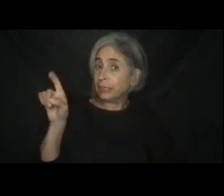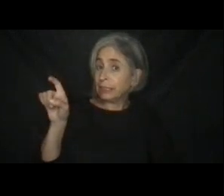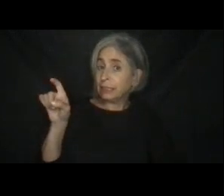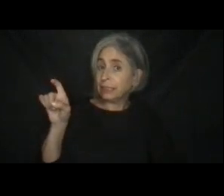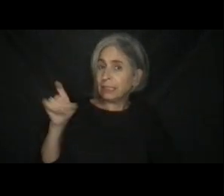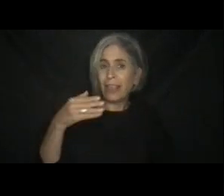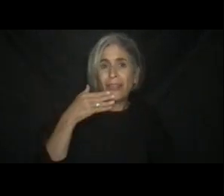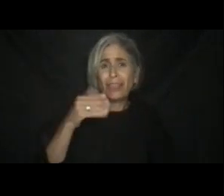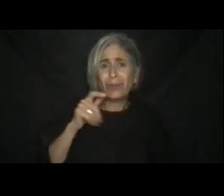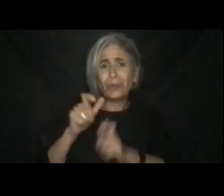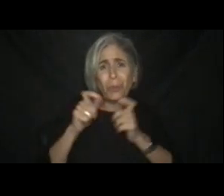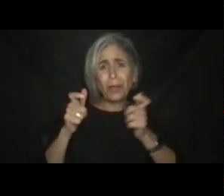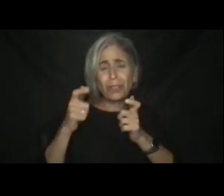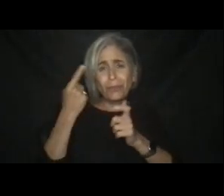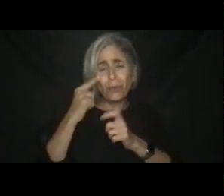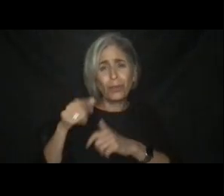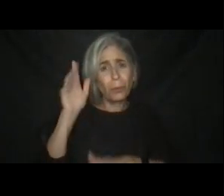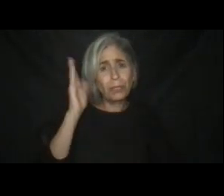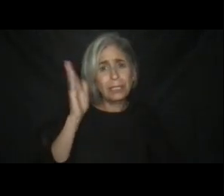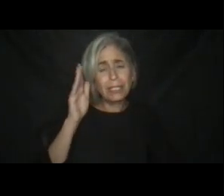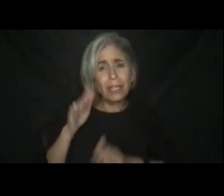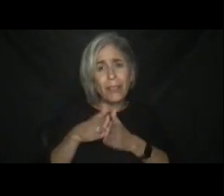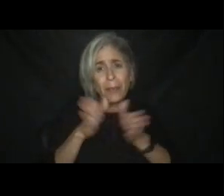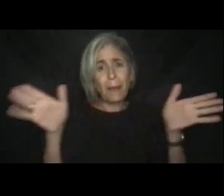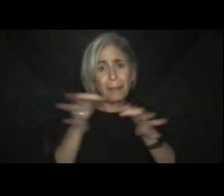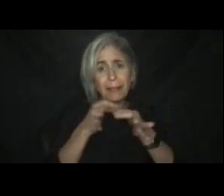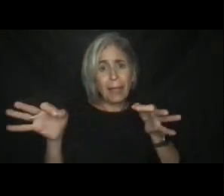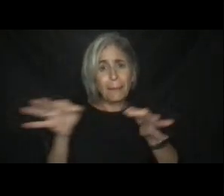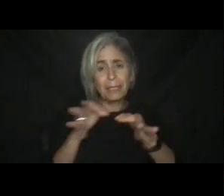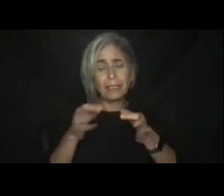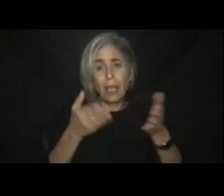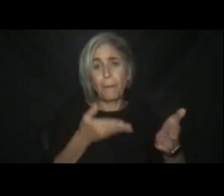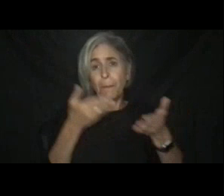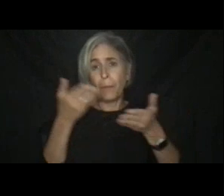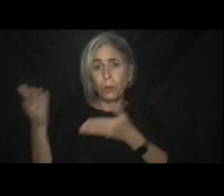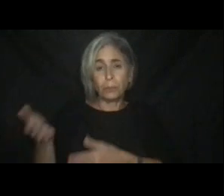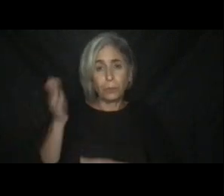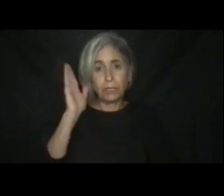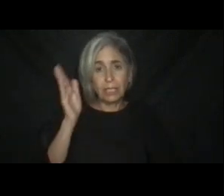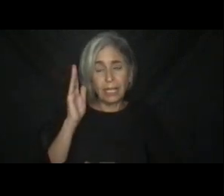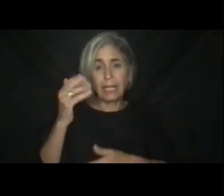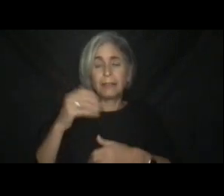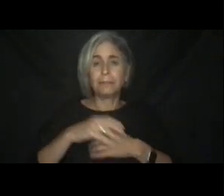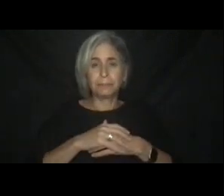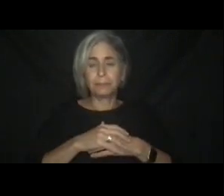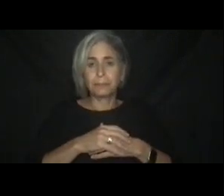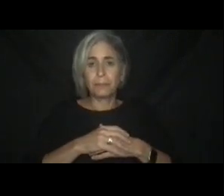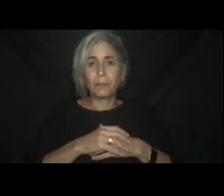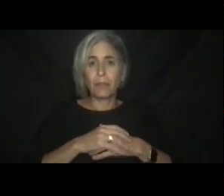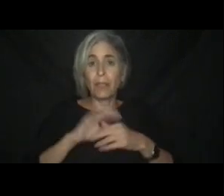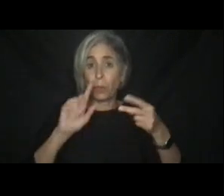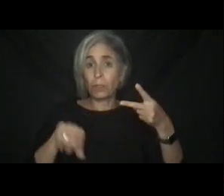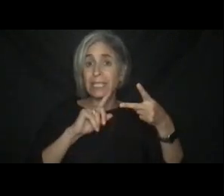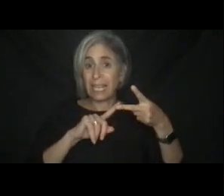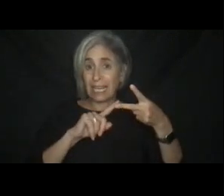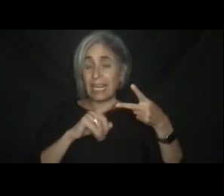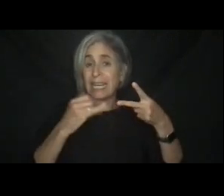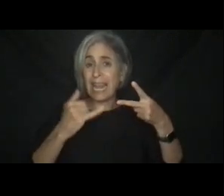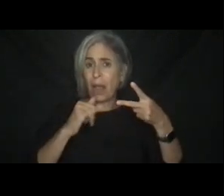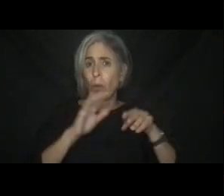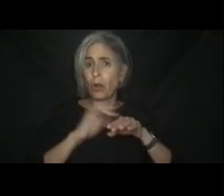Thank you so much, everybody, for your presentation and the public comments. A motion has been presented forth, and there was a second, so now I'm going to call